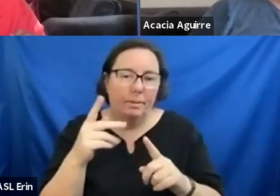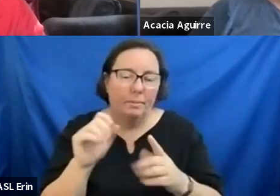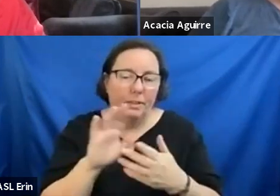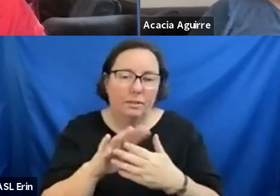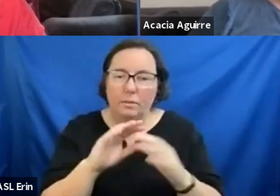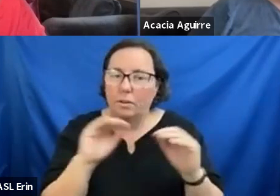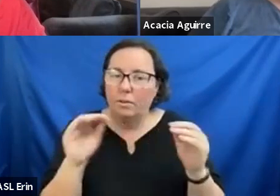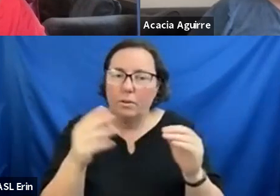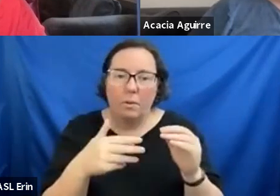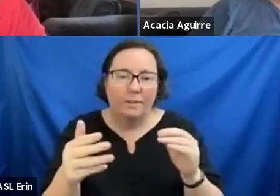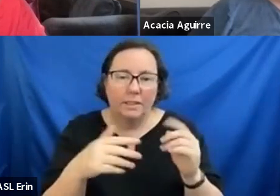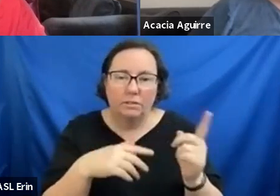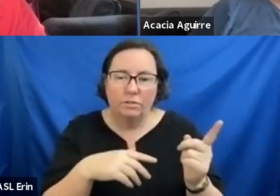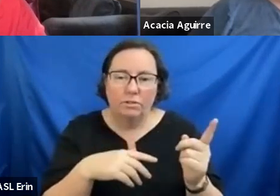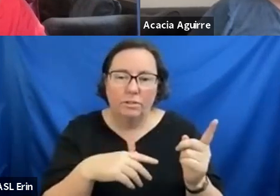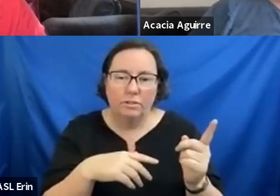no invitations